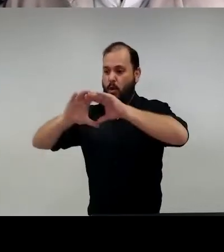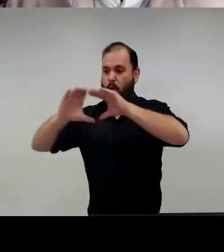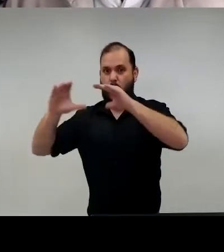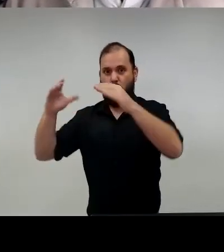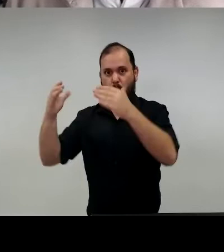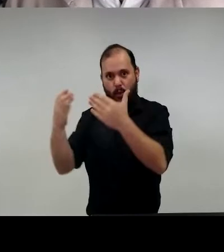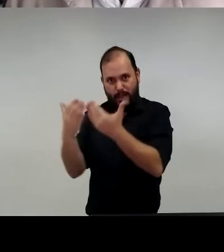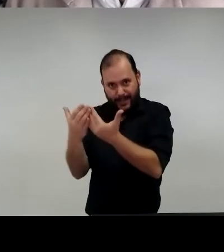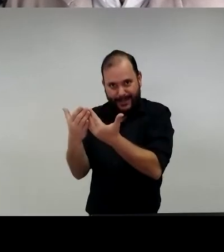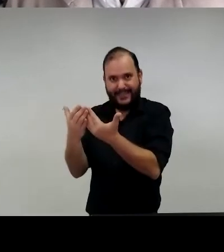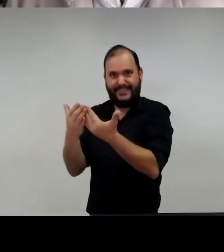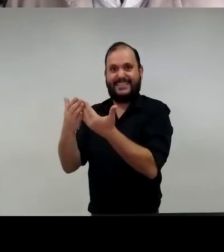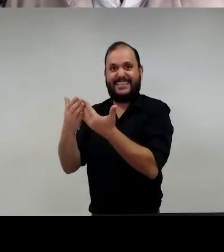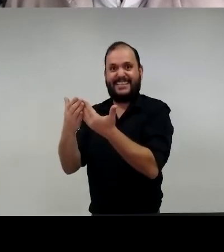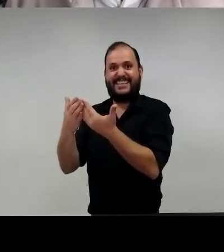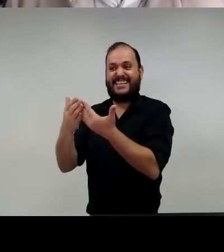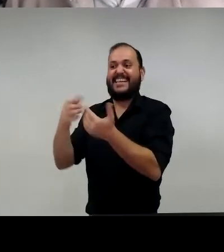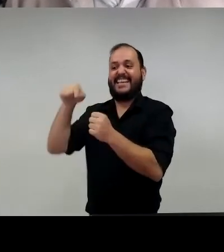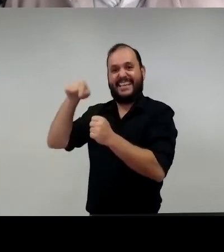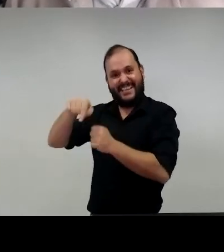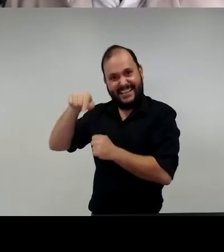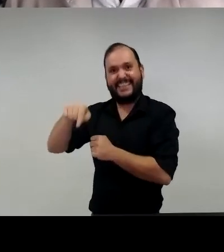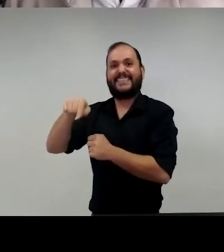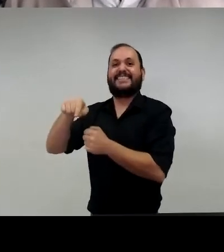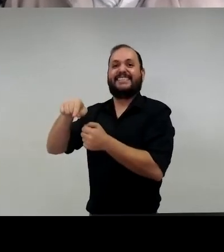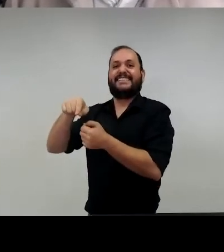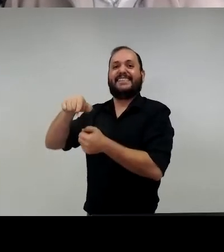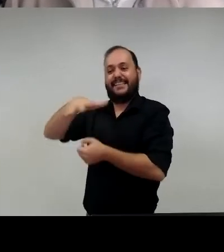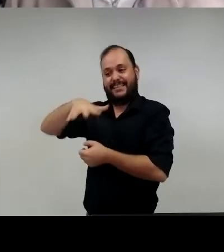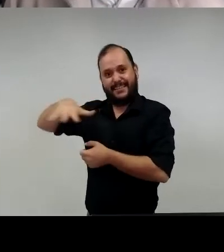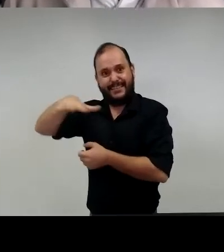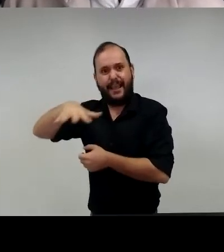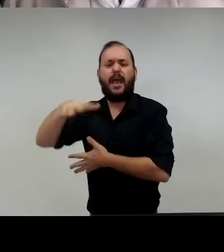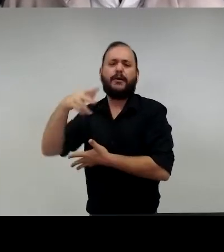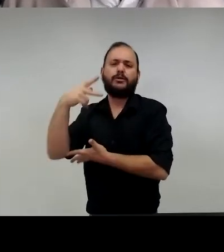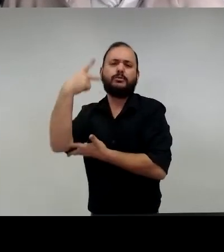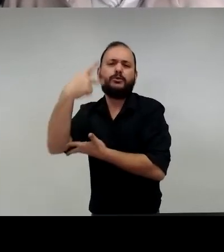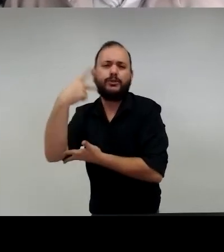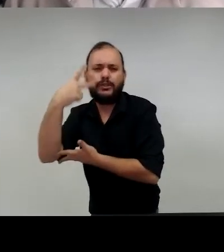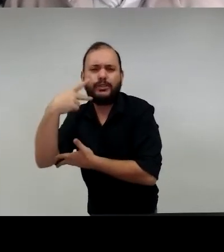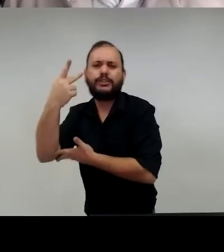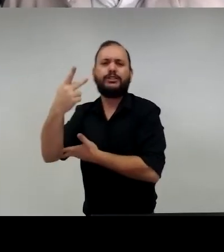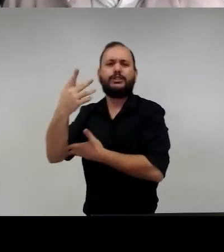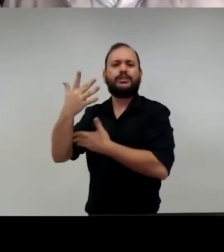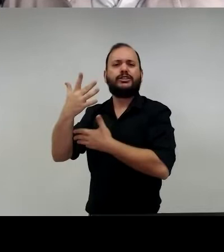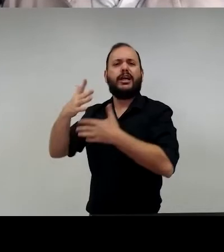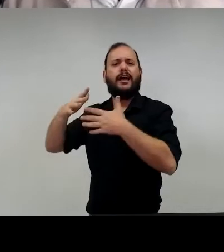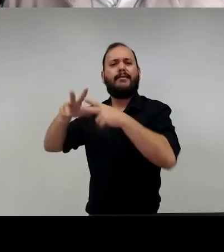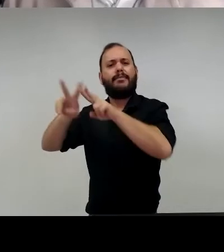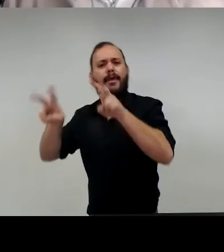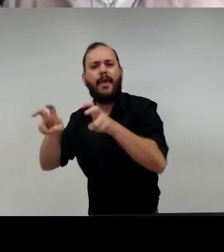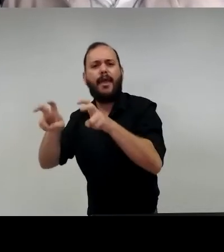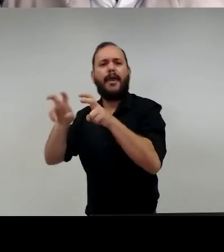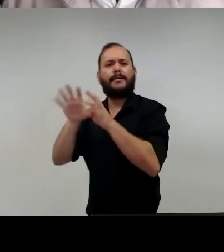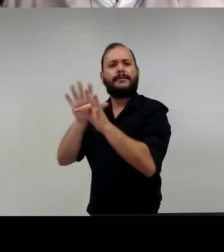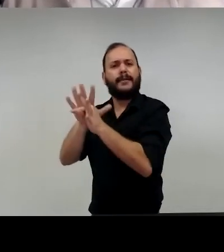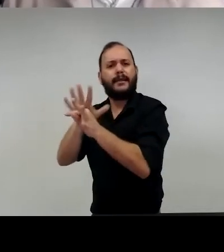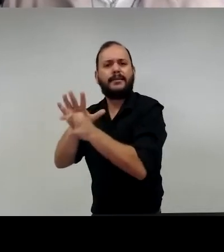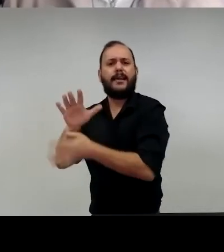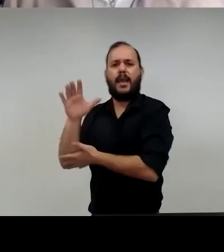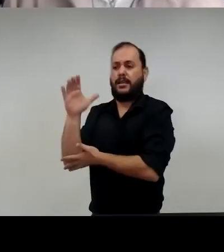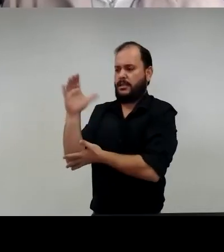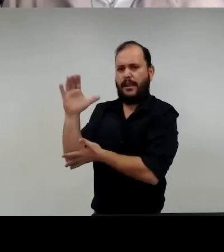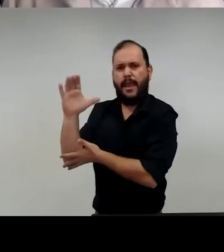about international conferences. That includes political conferences, technical conferences, scientific,